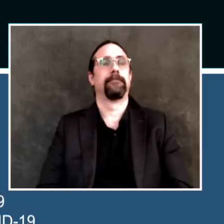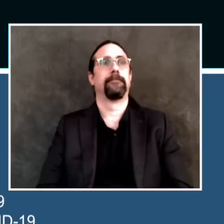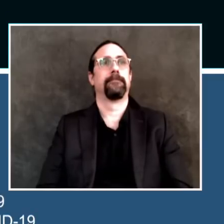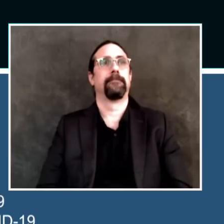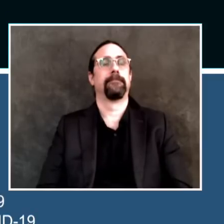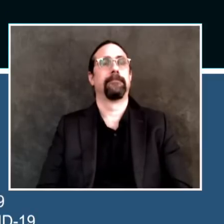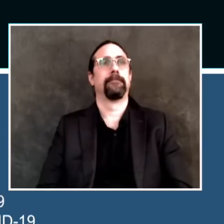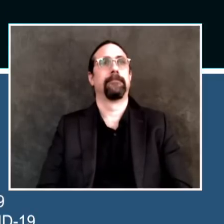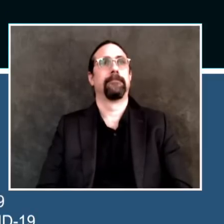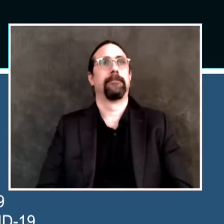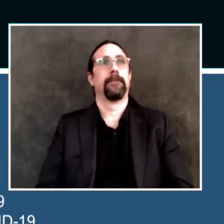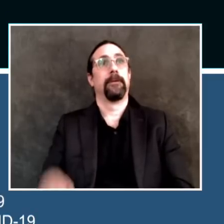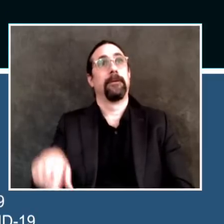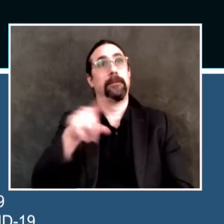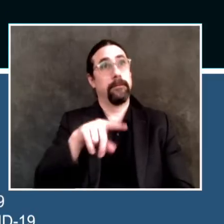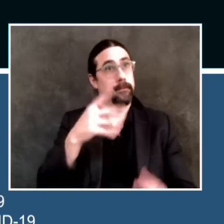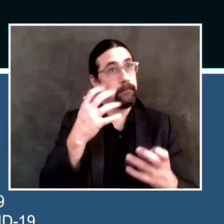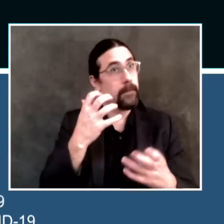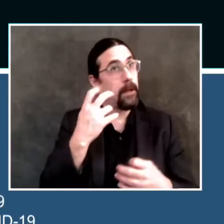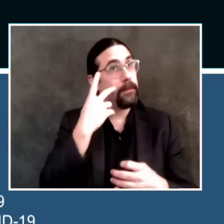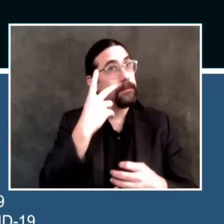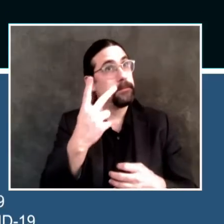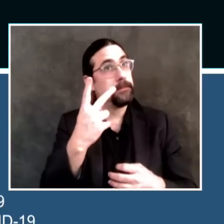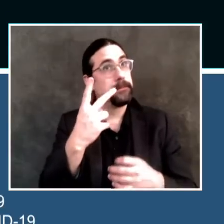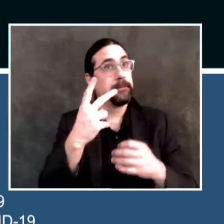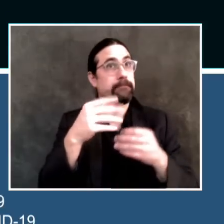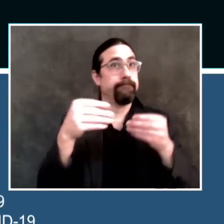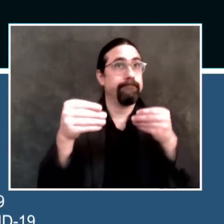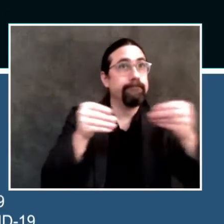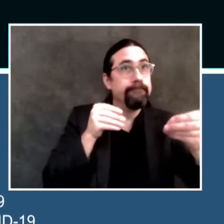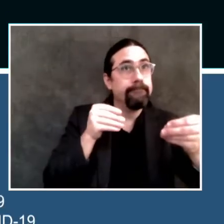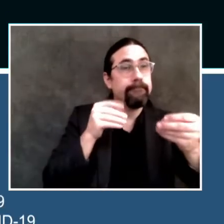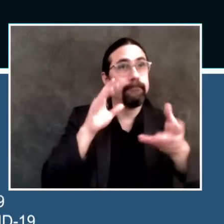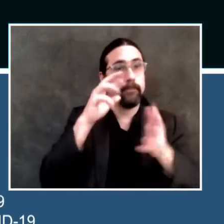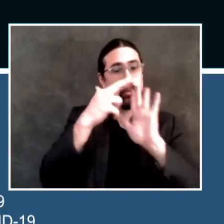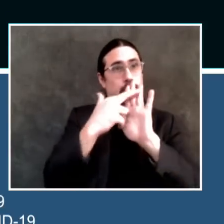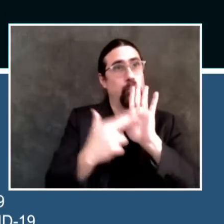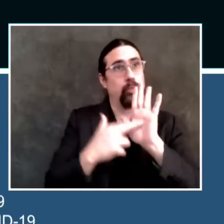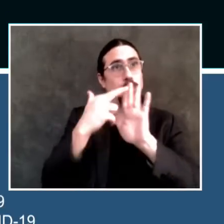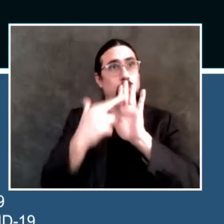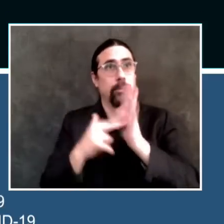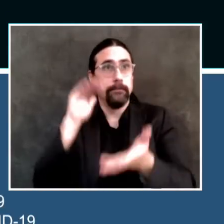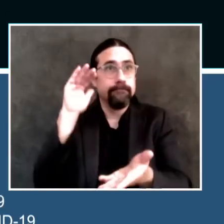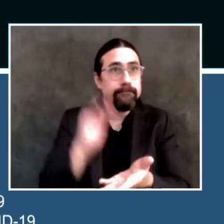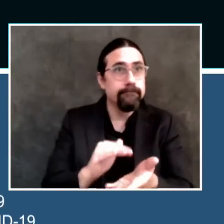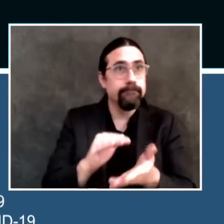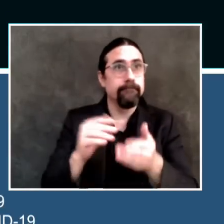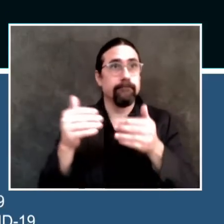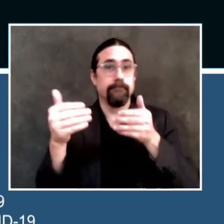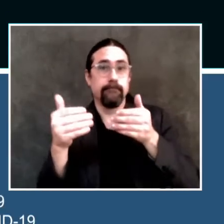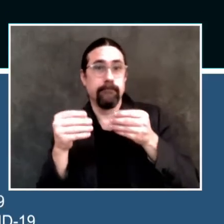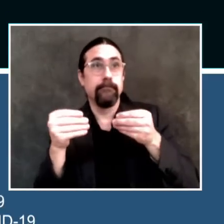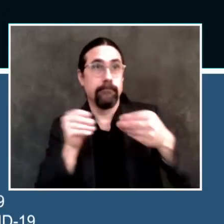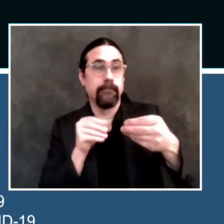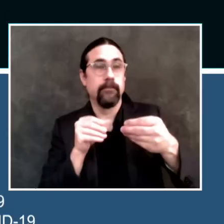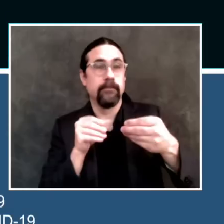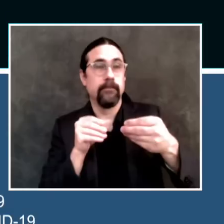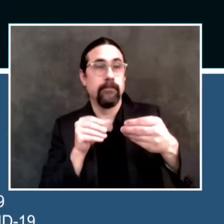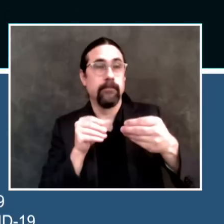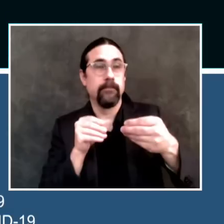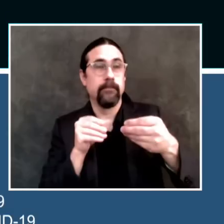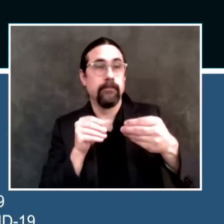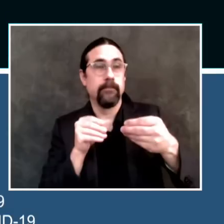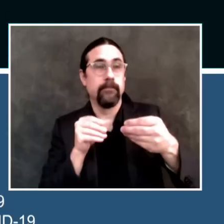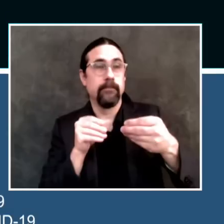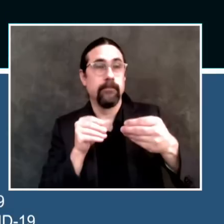unison, in the same direction. We cannot see two of them get better and one of them get worse. That doesn't work.